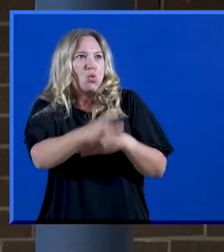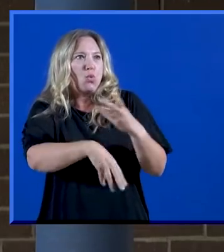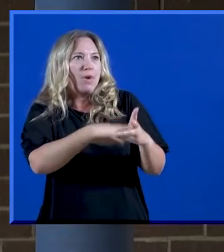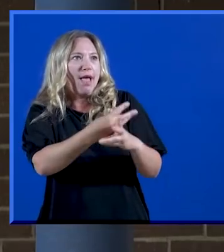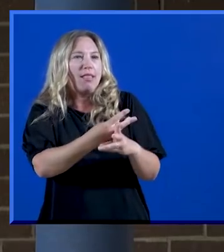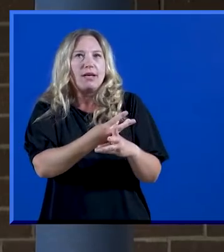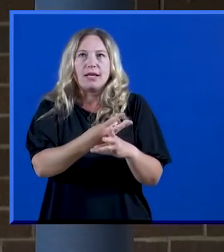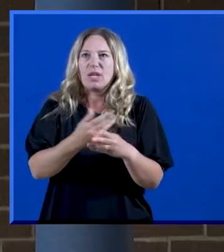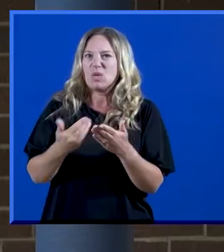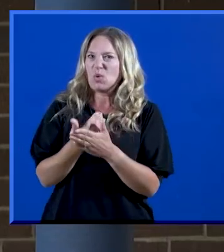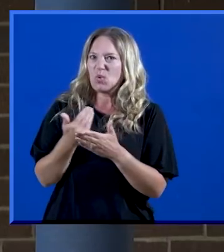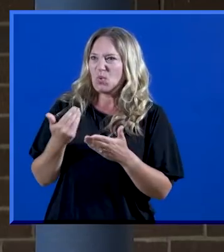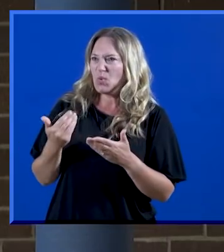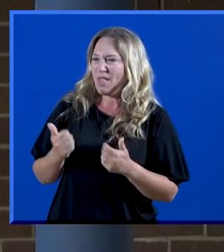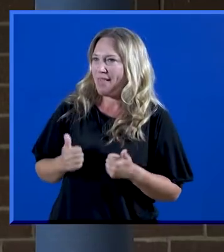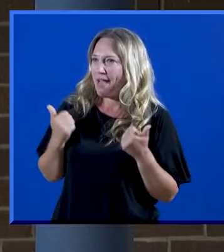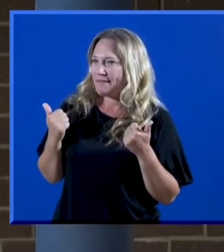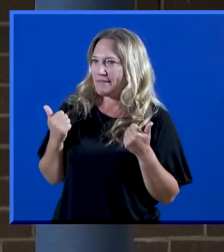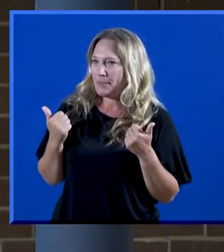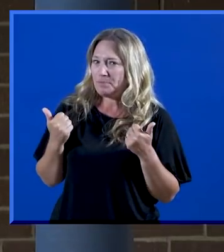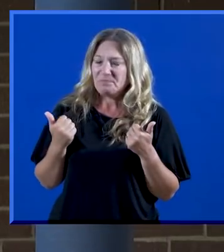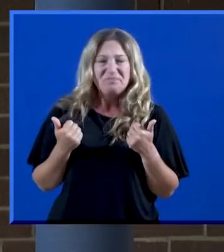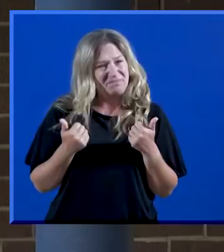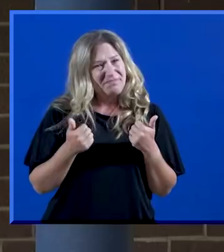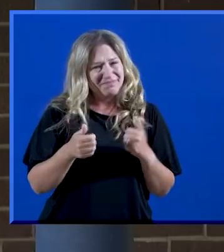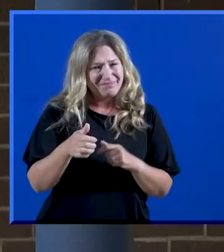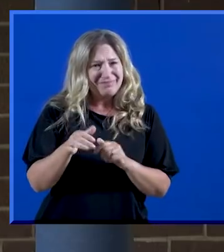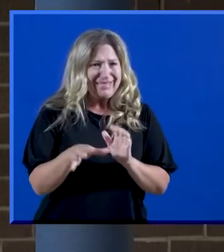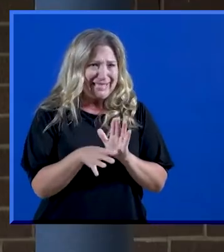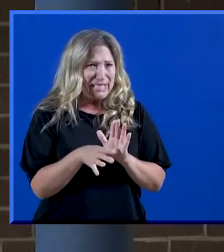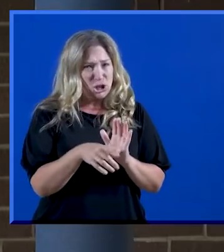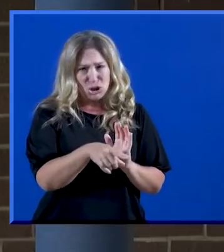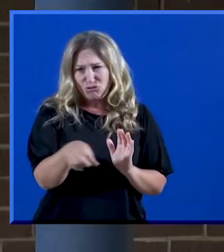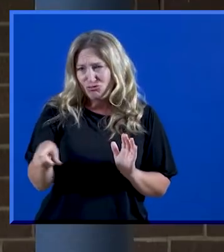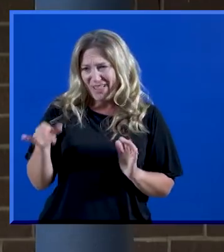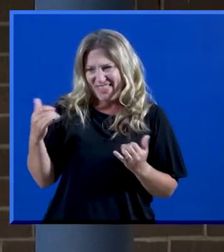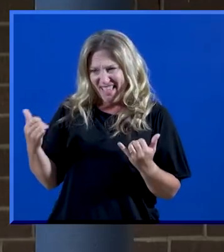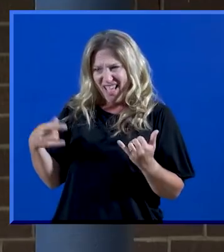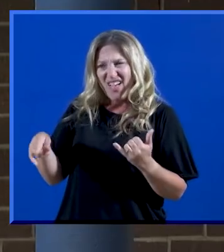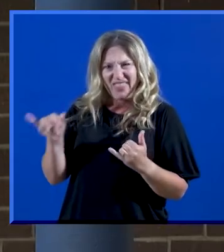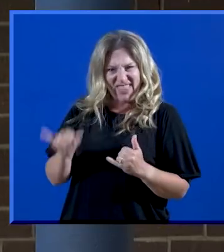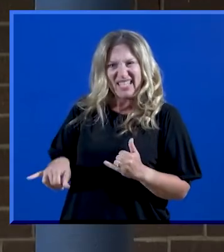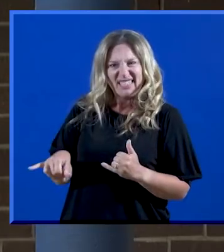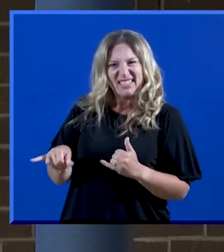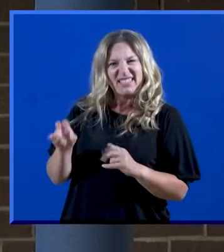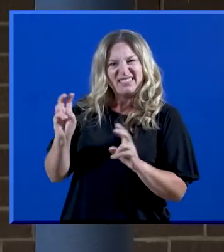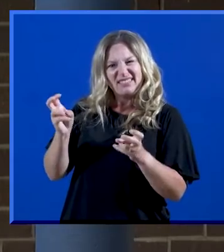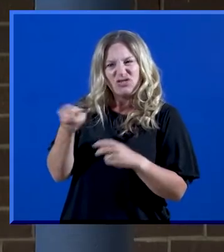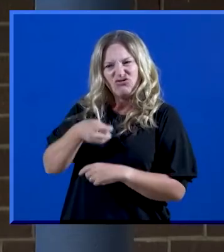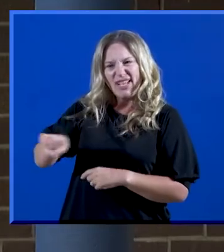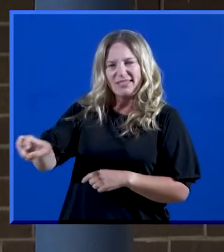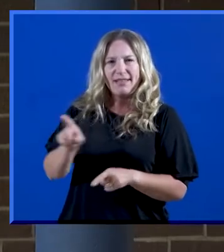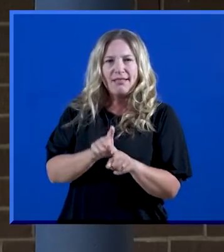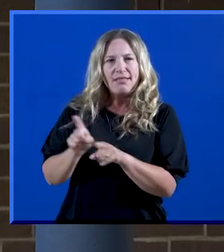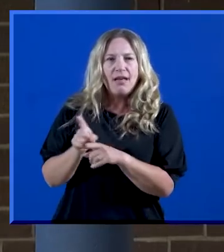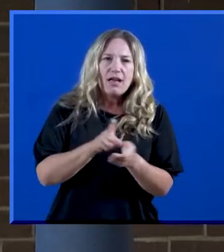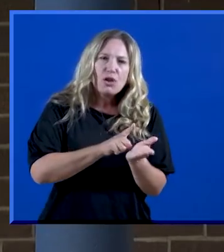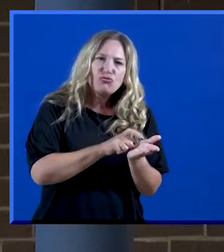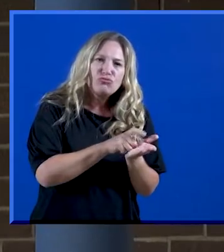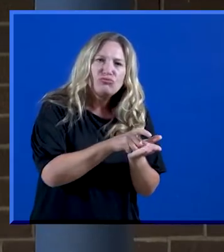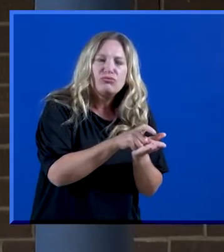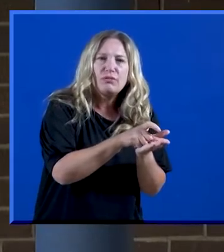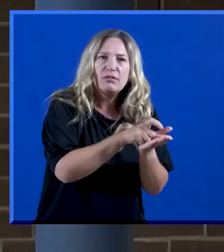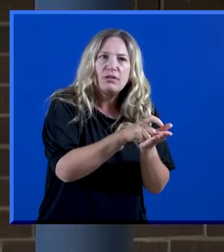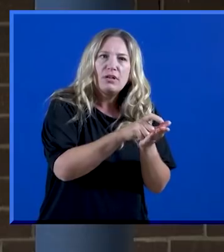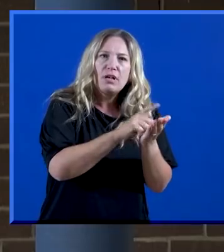new reality, your new life. Seniors, this transition that you're all going through is like a caterpillar